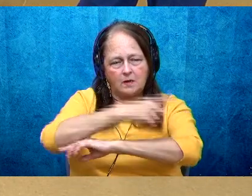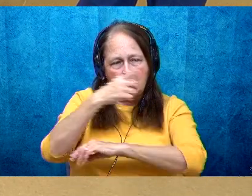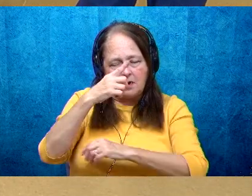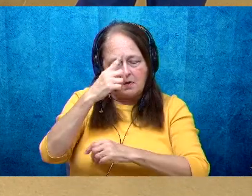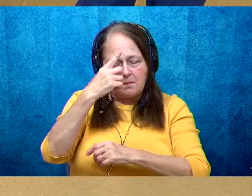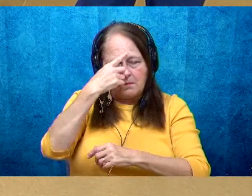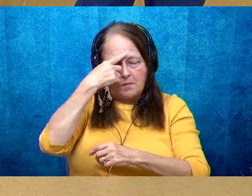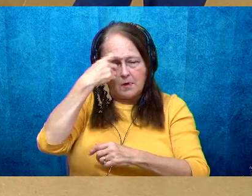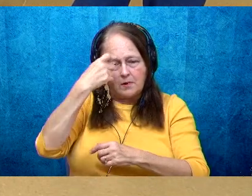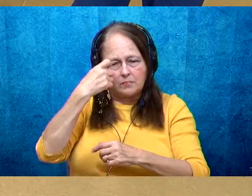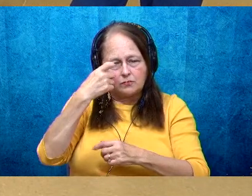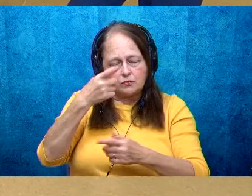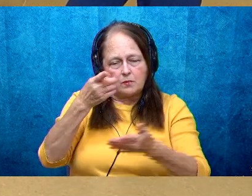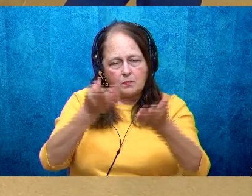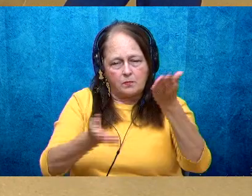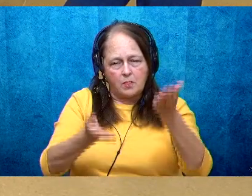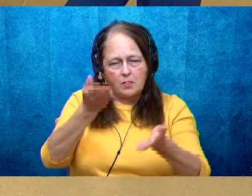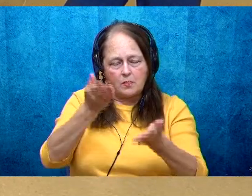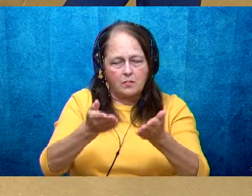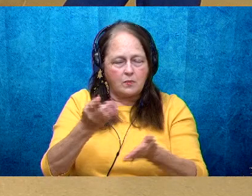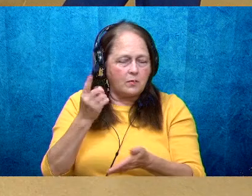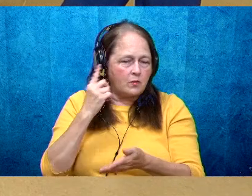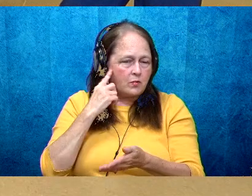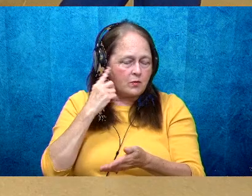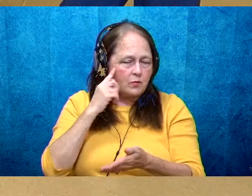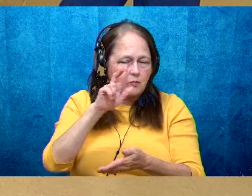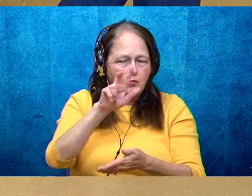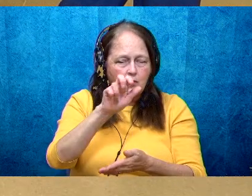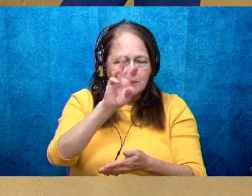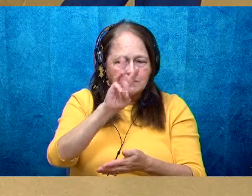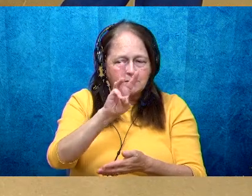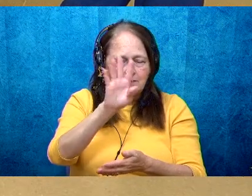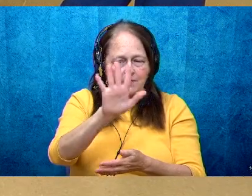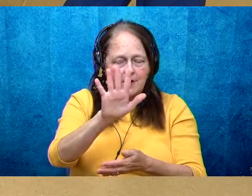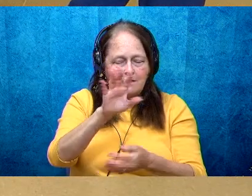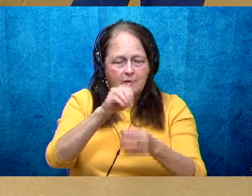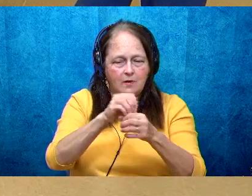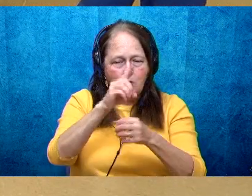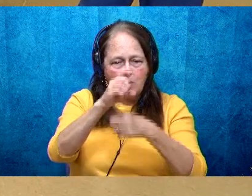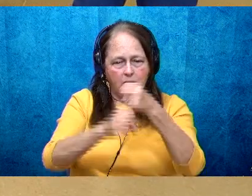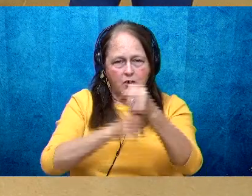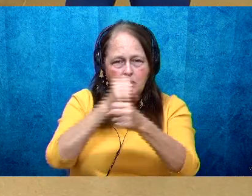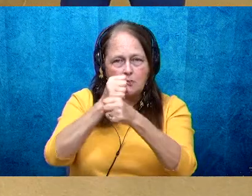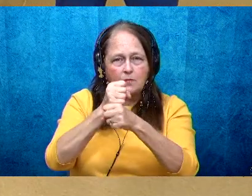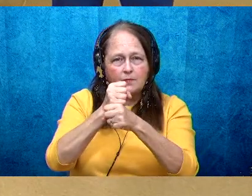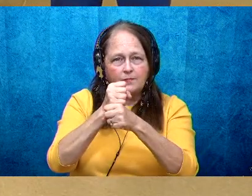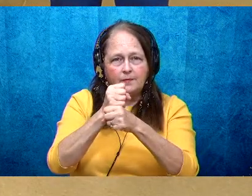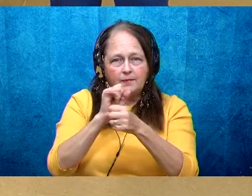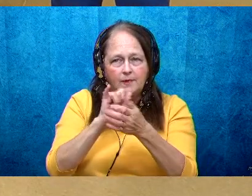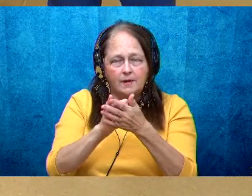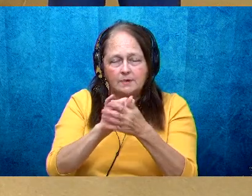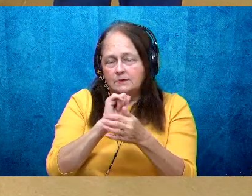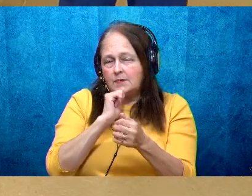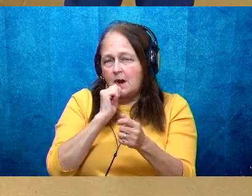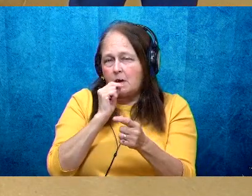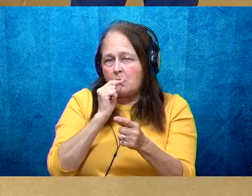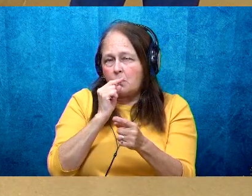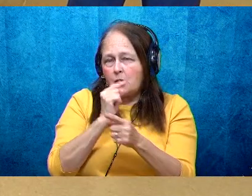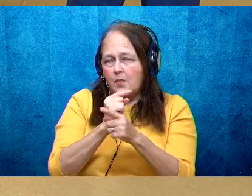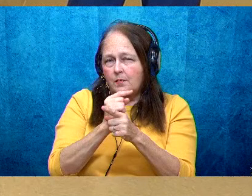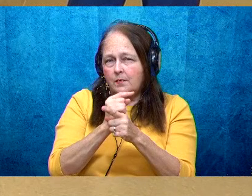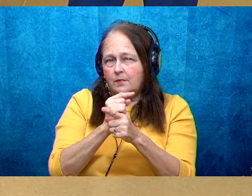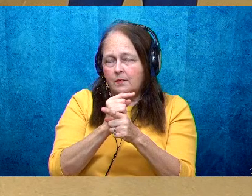because I think that you've probably always heard there are 365 days in a year, but guess what? That's not quite right. There